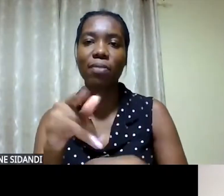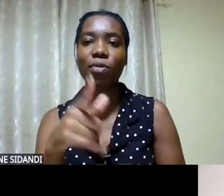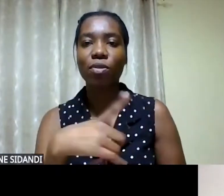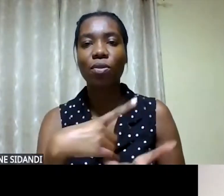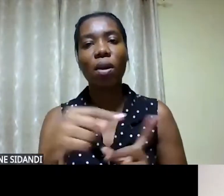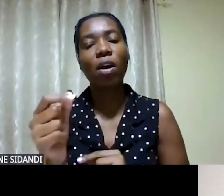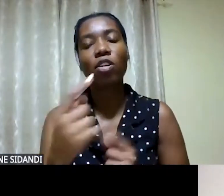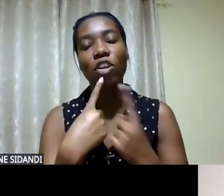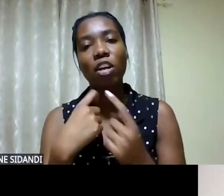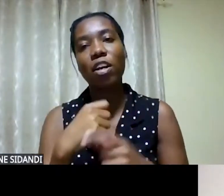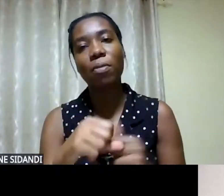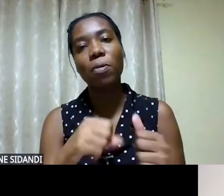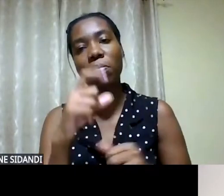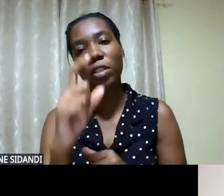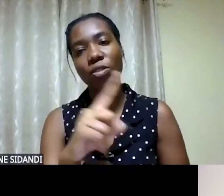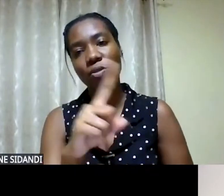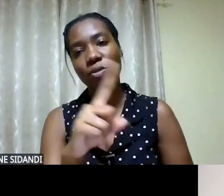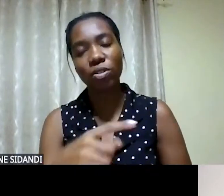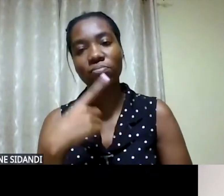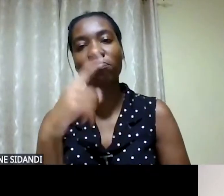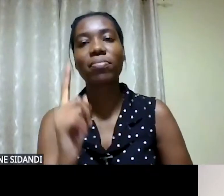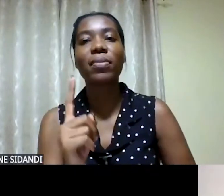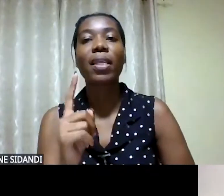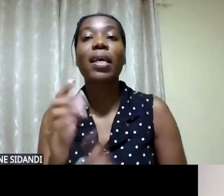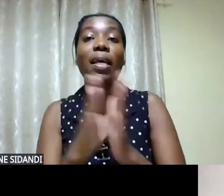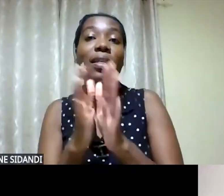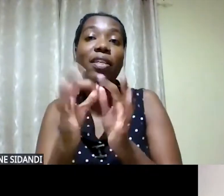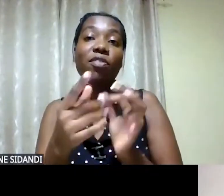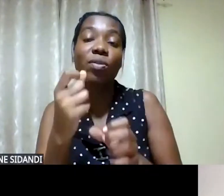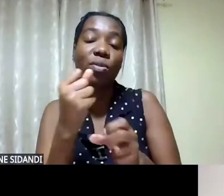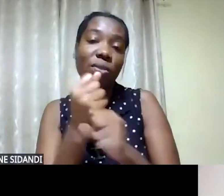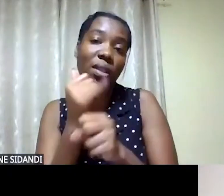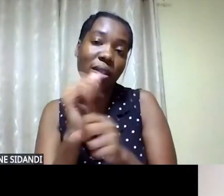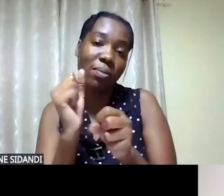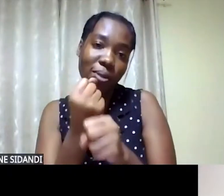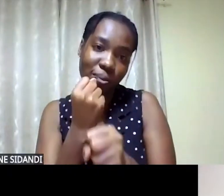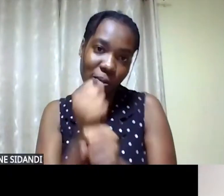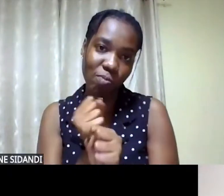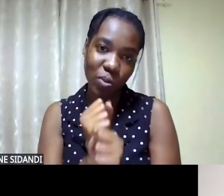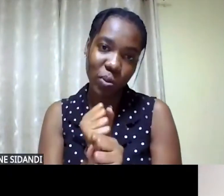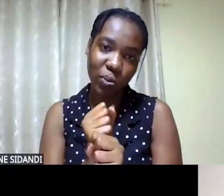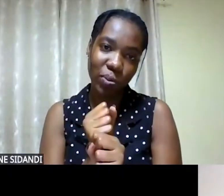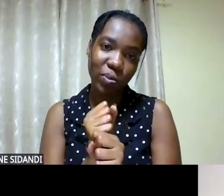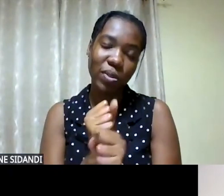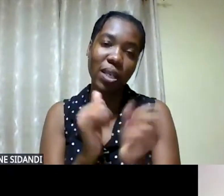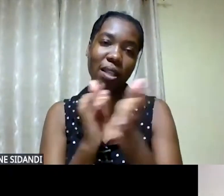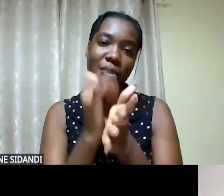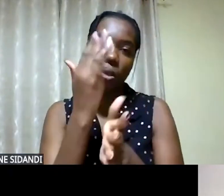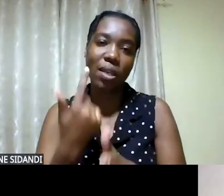right questions, and if you can do that, that is why you could have the support